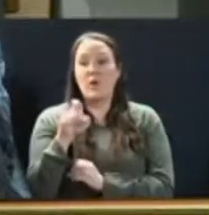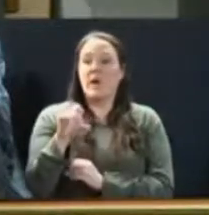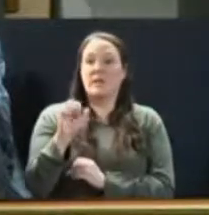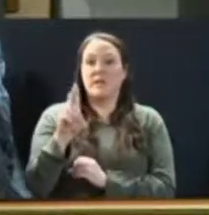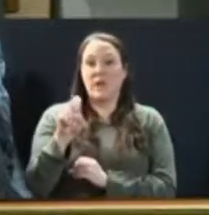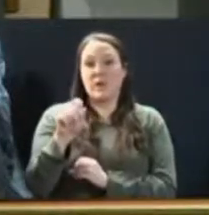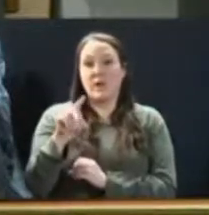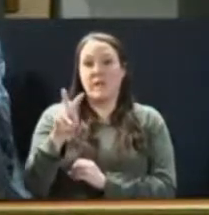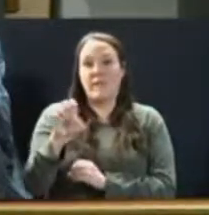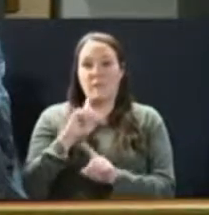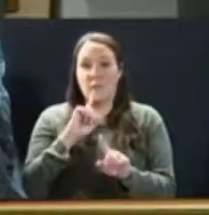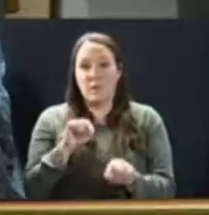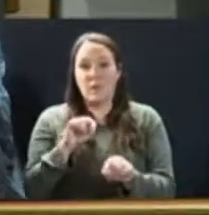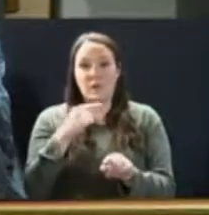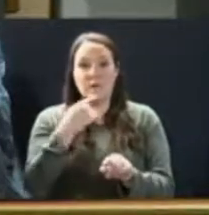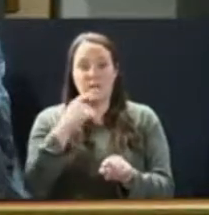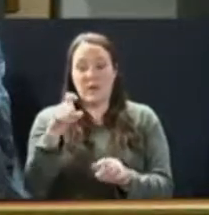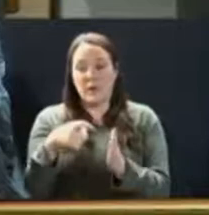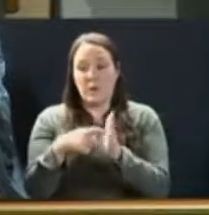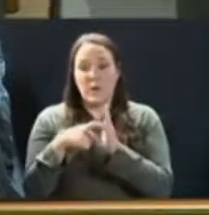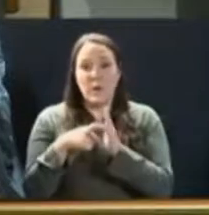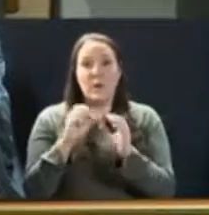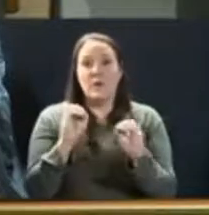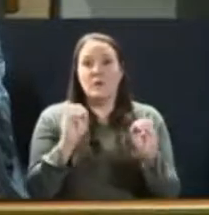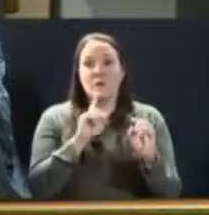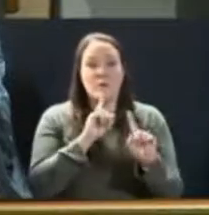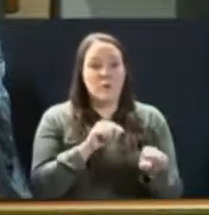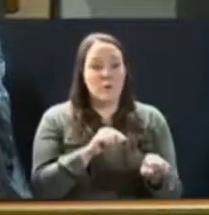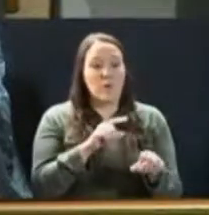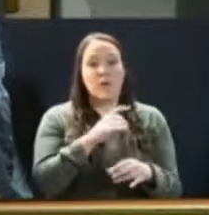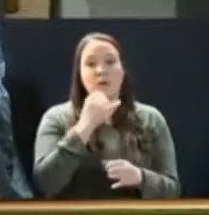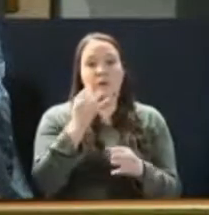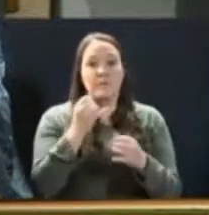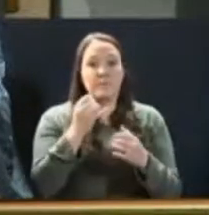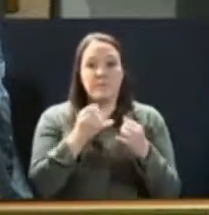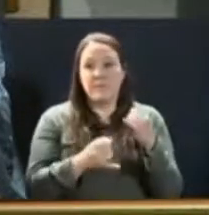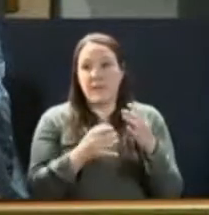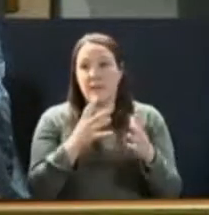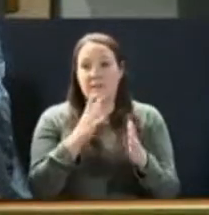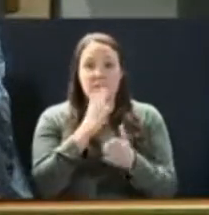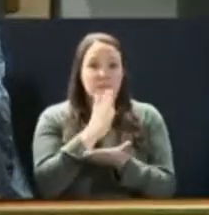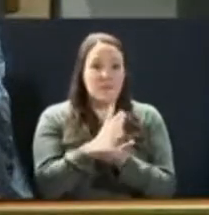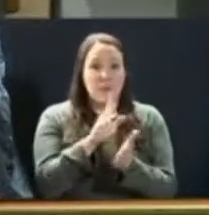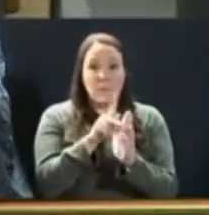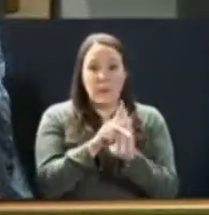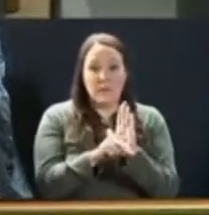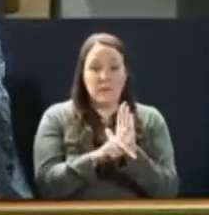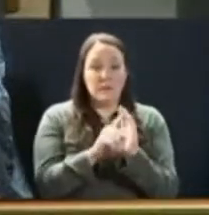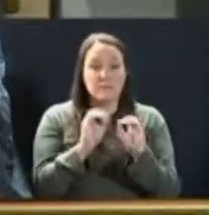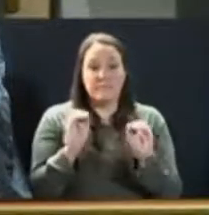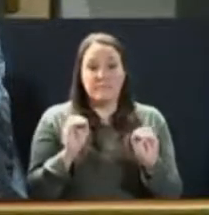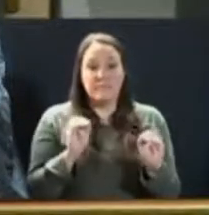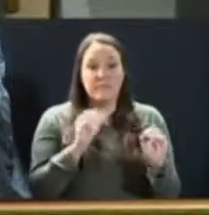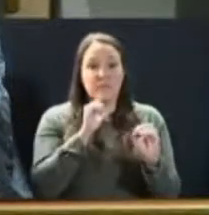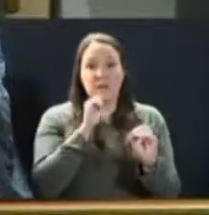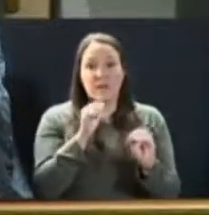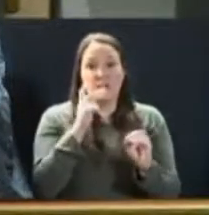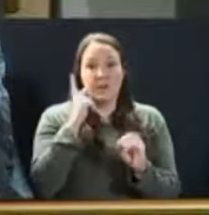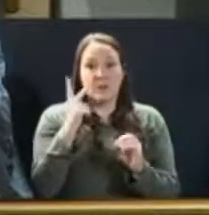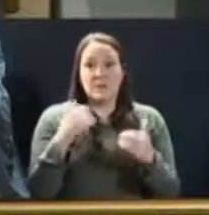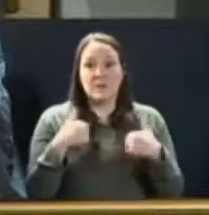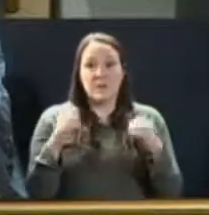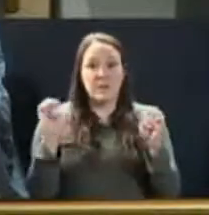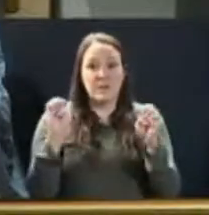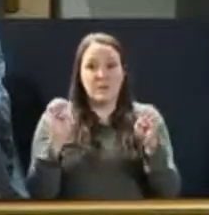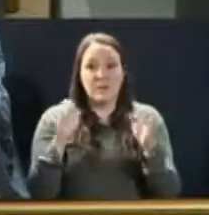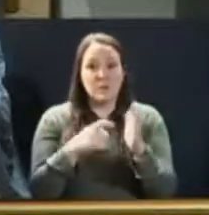the policy, there's no executive order that ends to stop the policy, I don't see that we have an emergency